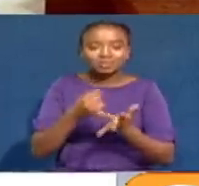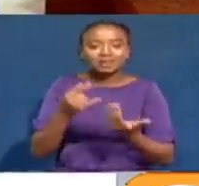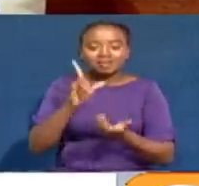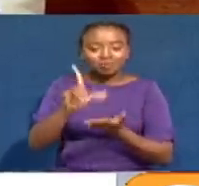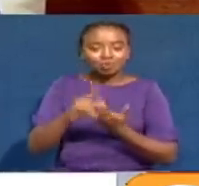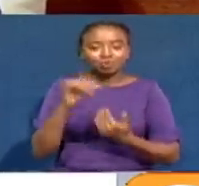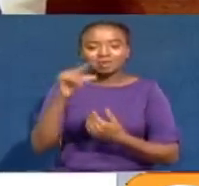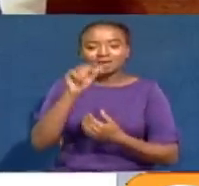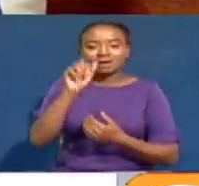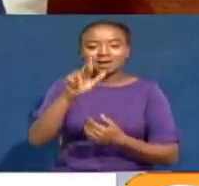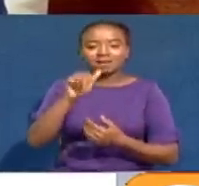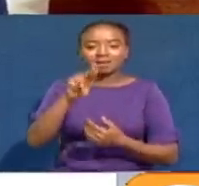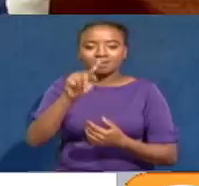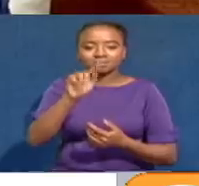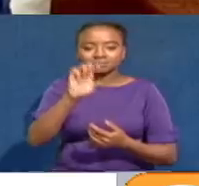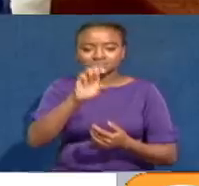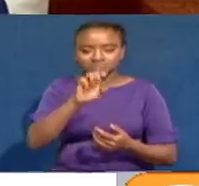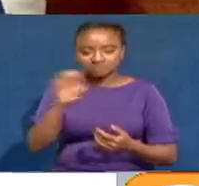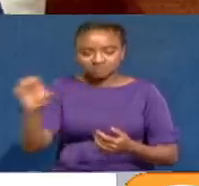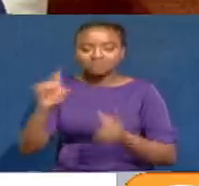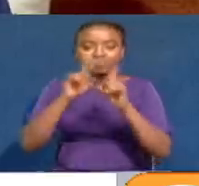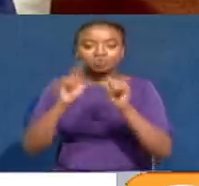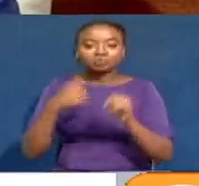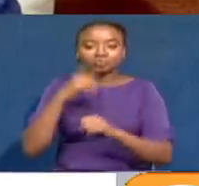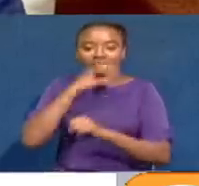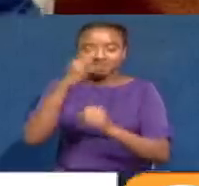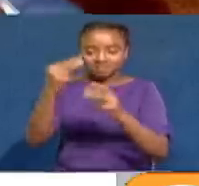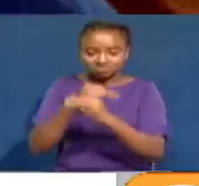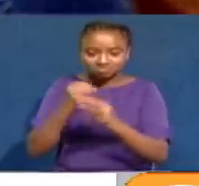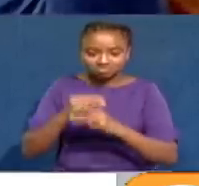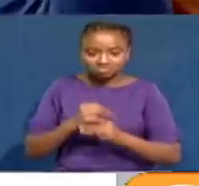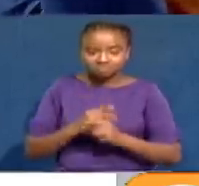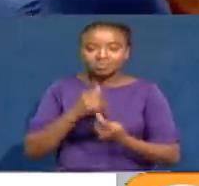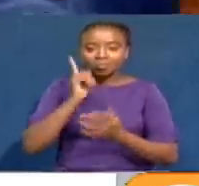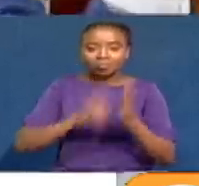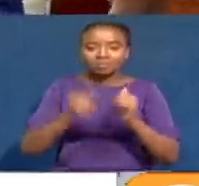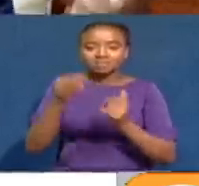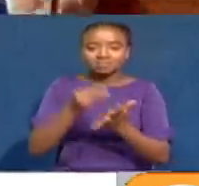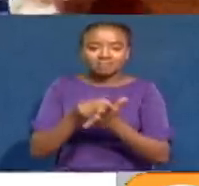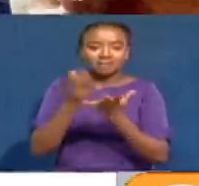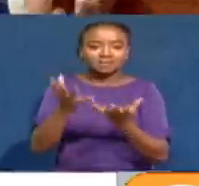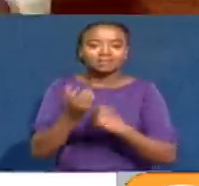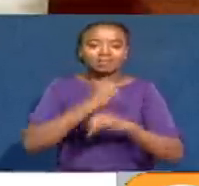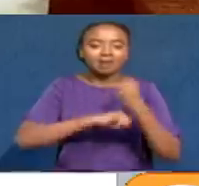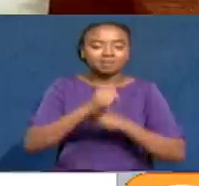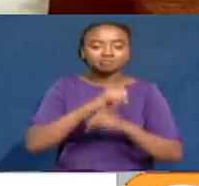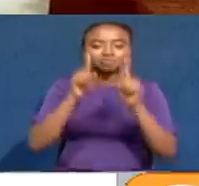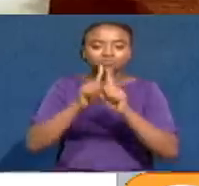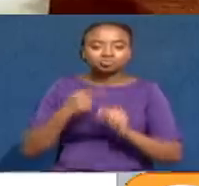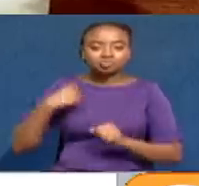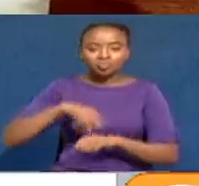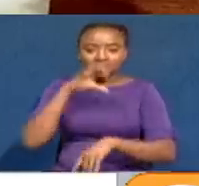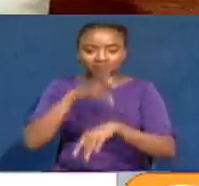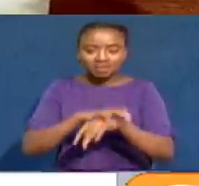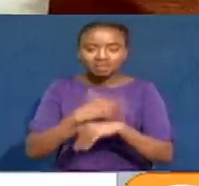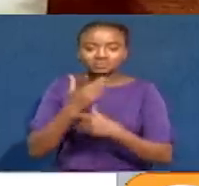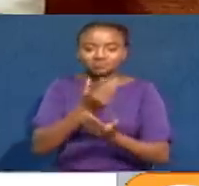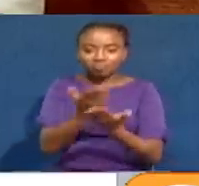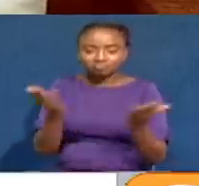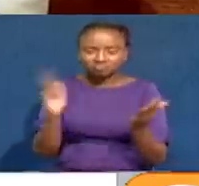also tabulated what that money should do. I have tabulated so that we come out from the trillions and we speak to the Kenyan